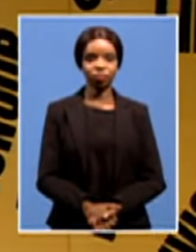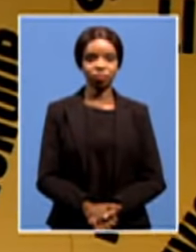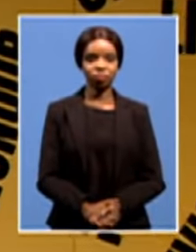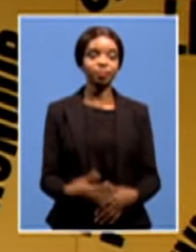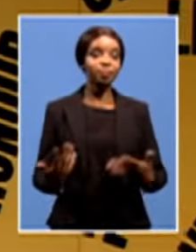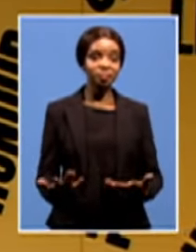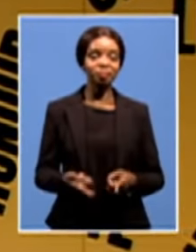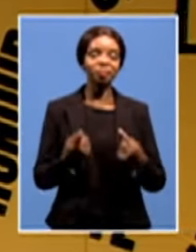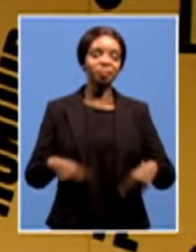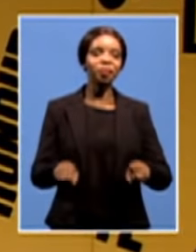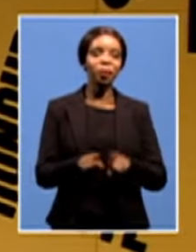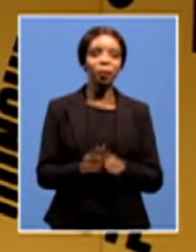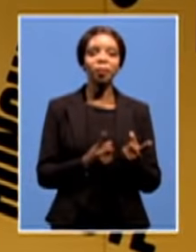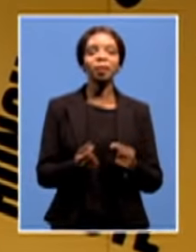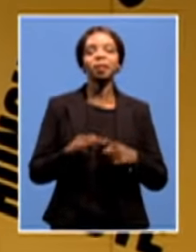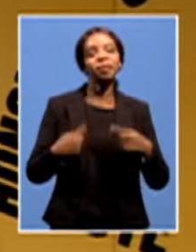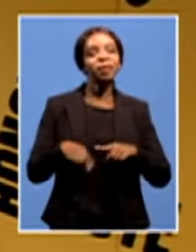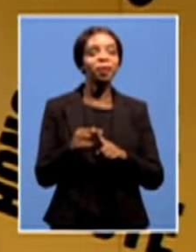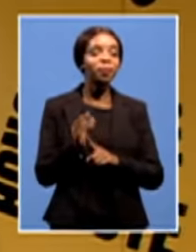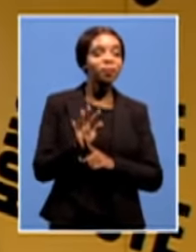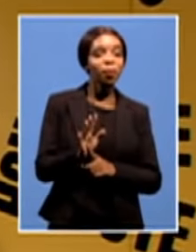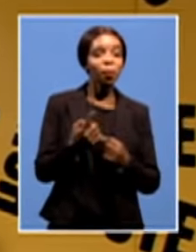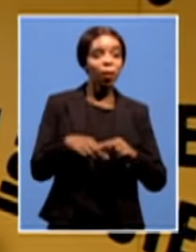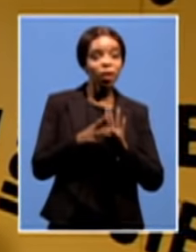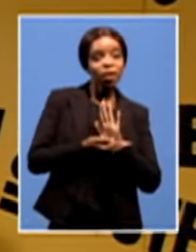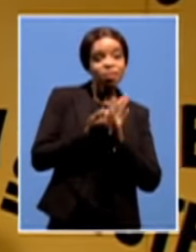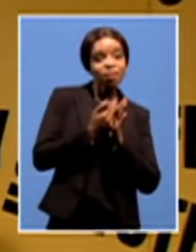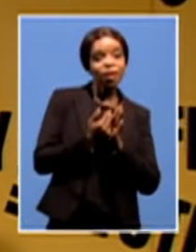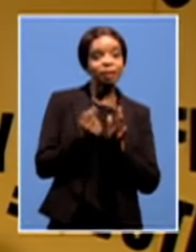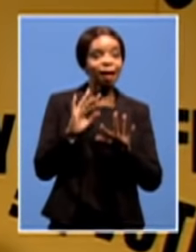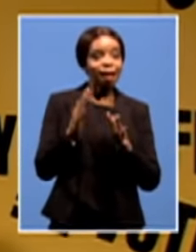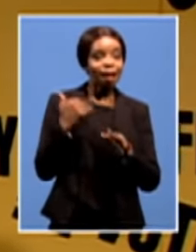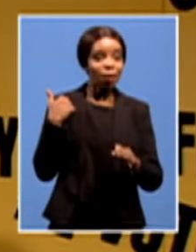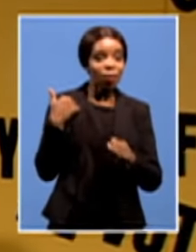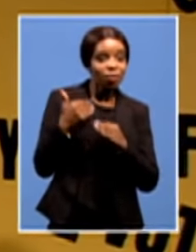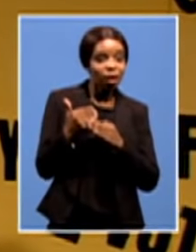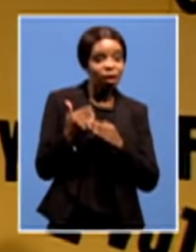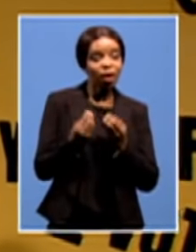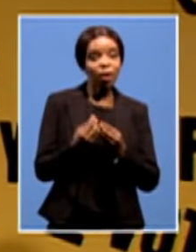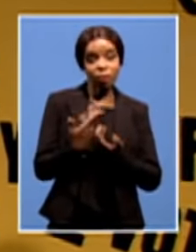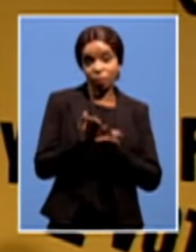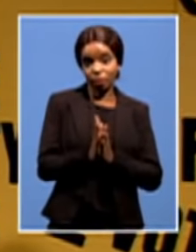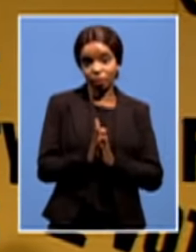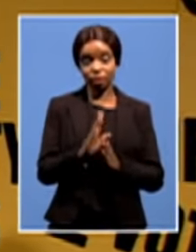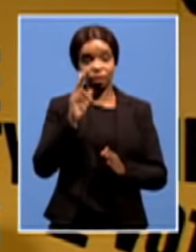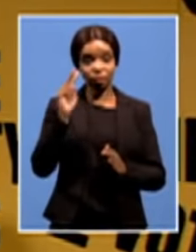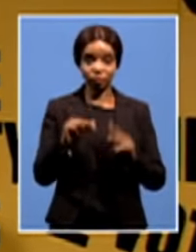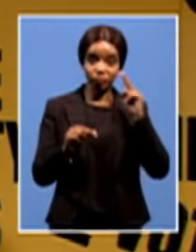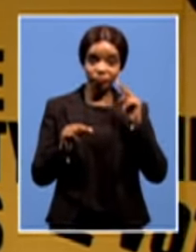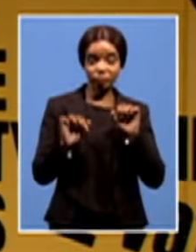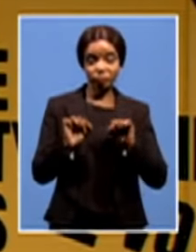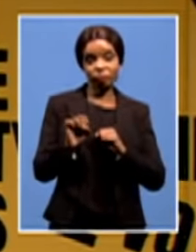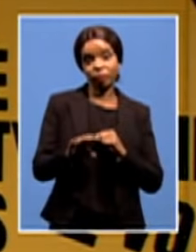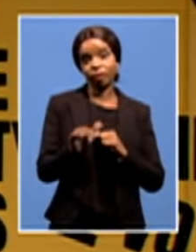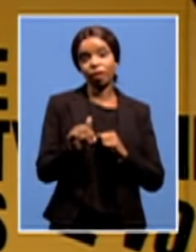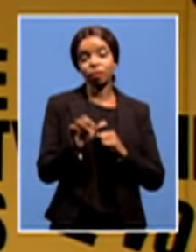All right, we wrap up our show then reflecting on how far we've come with the help of those SABC archives. Do you